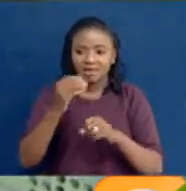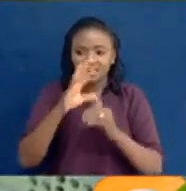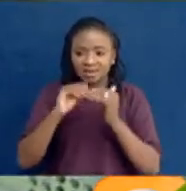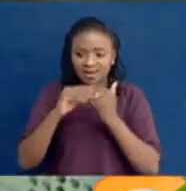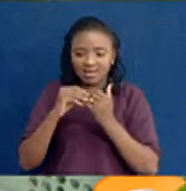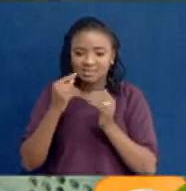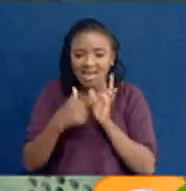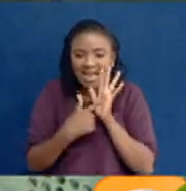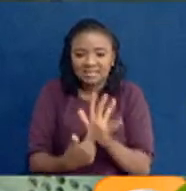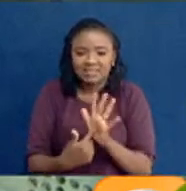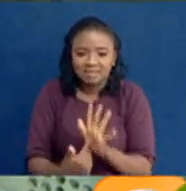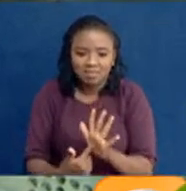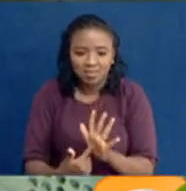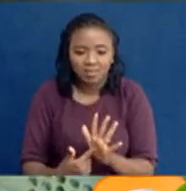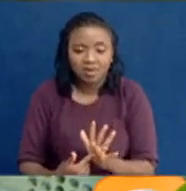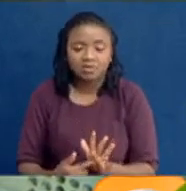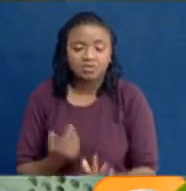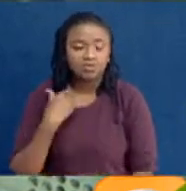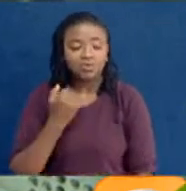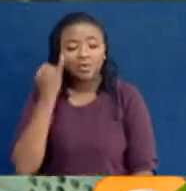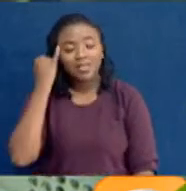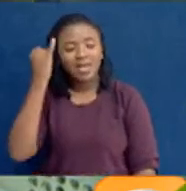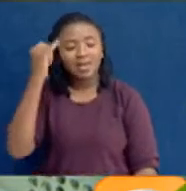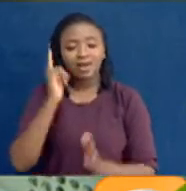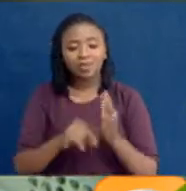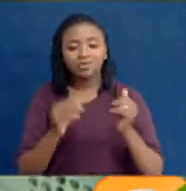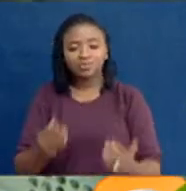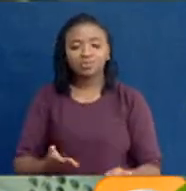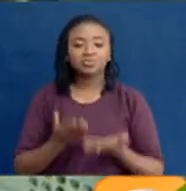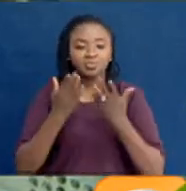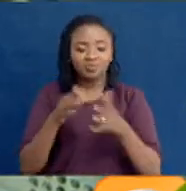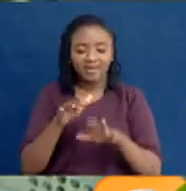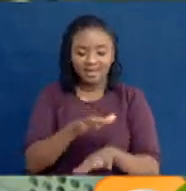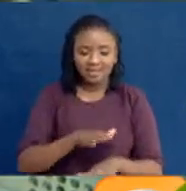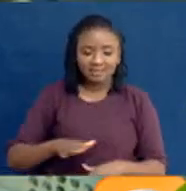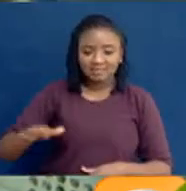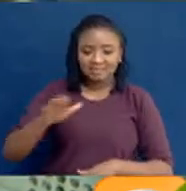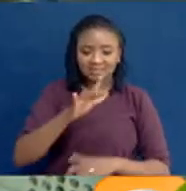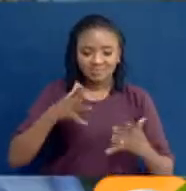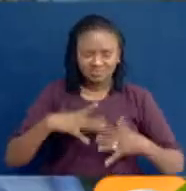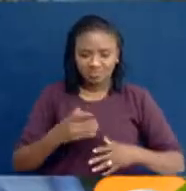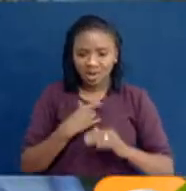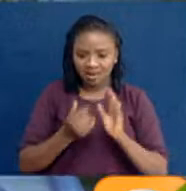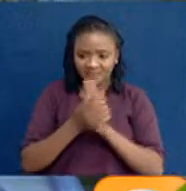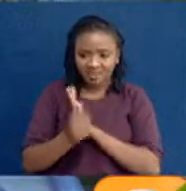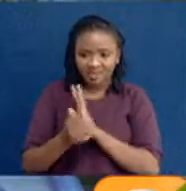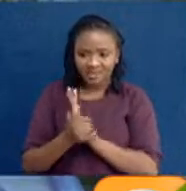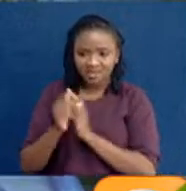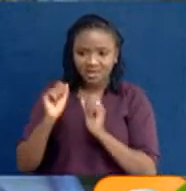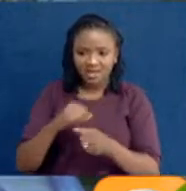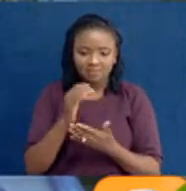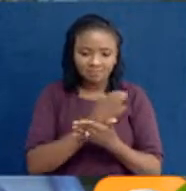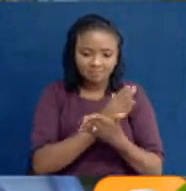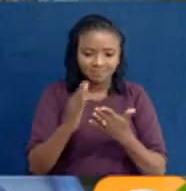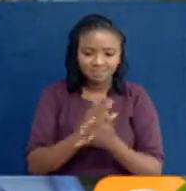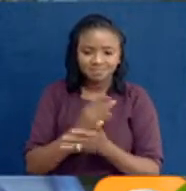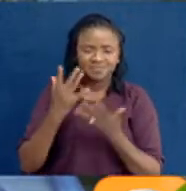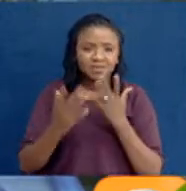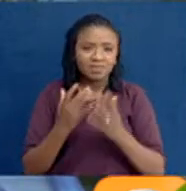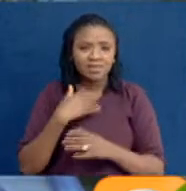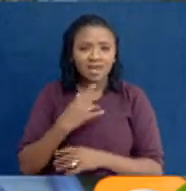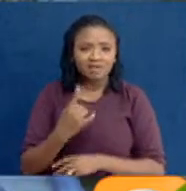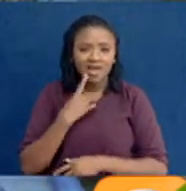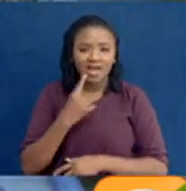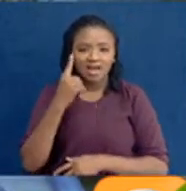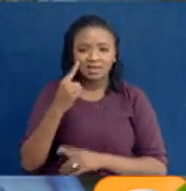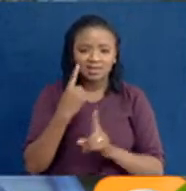The formula was to provide space where we have equipment that people share. So, you know, you can have 100 different